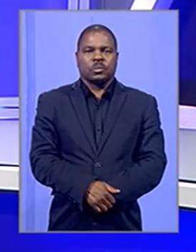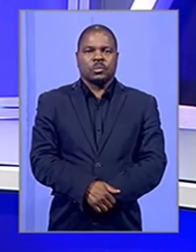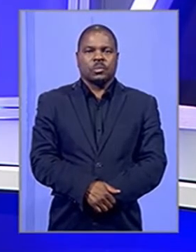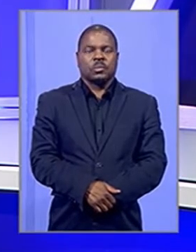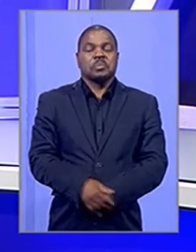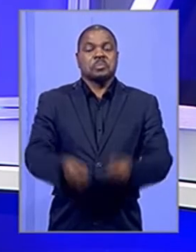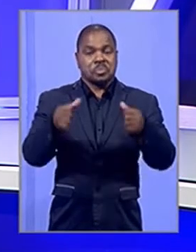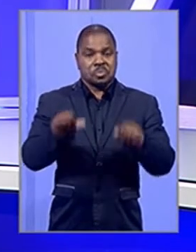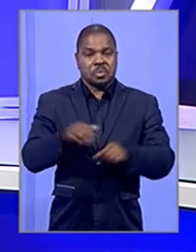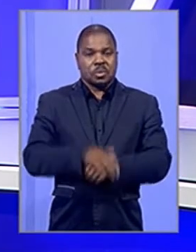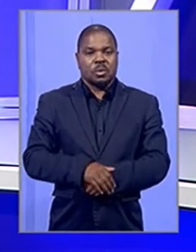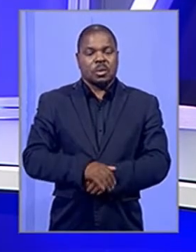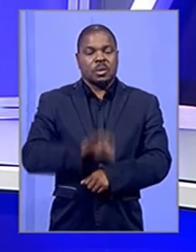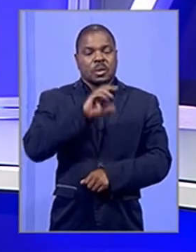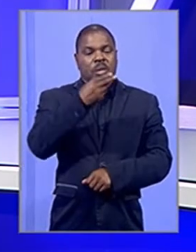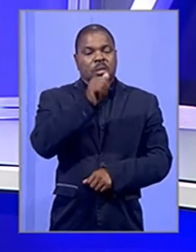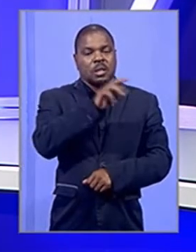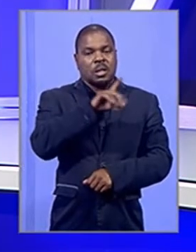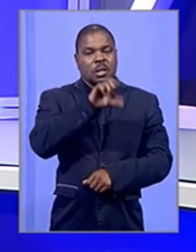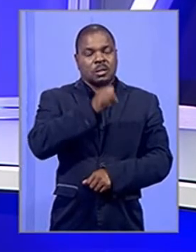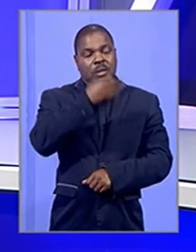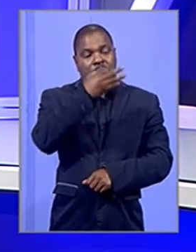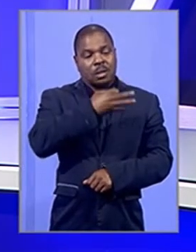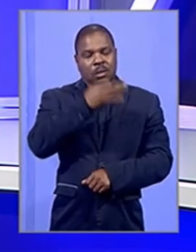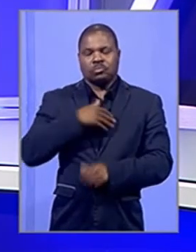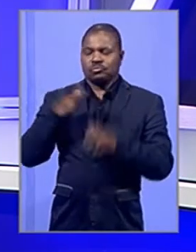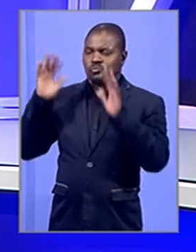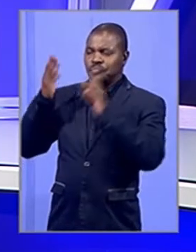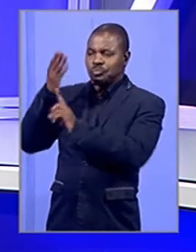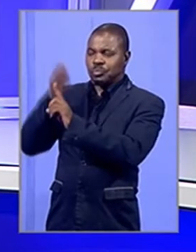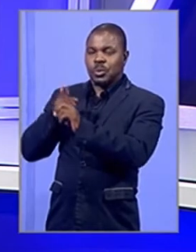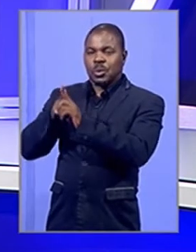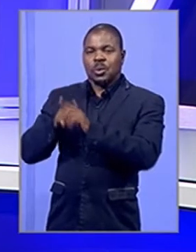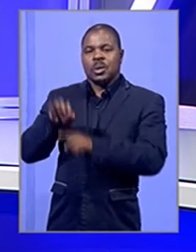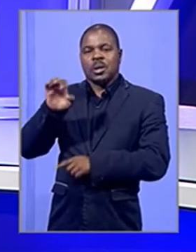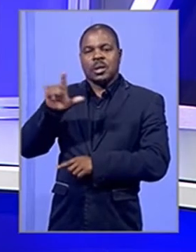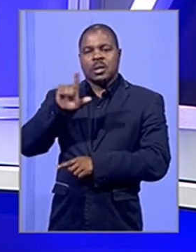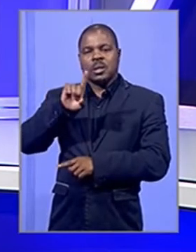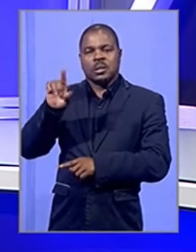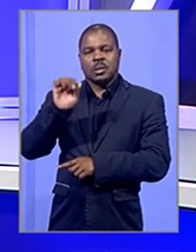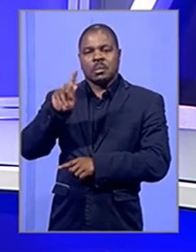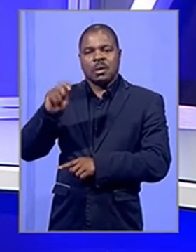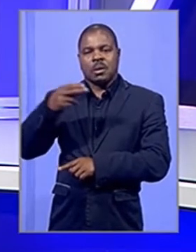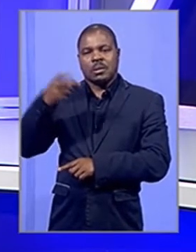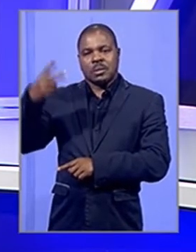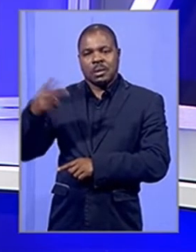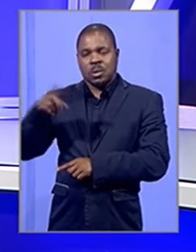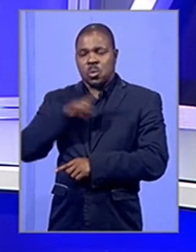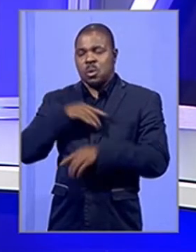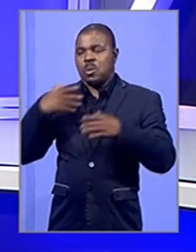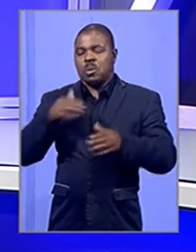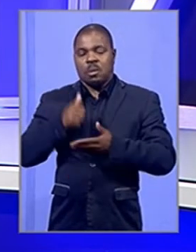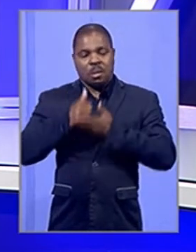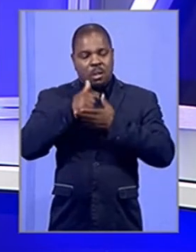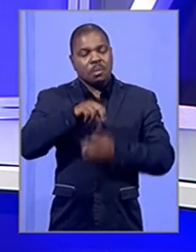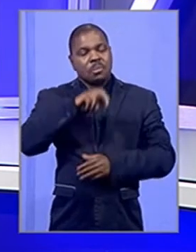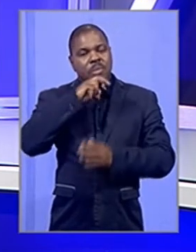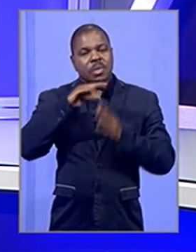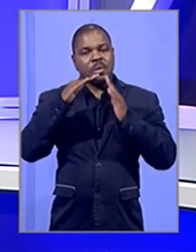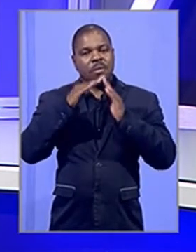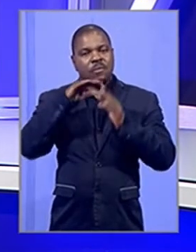Re sa le moo kgosi Charles wa Boraro o retile kgosigadi Elizabeth wa Bobedi ka karolo yeo a e ralokilego maphelong a balapa la ka